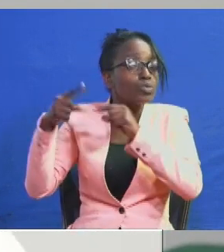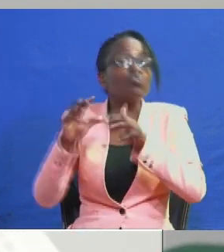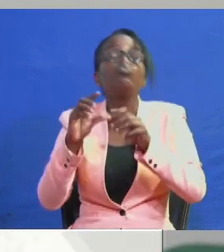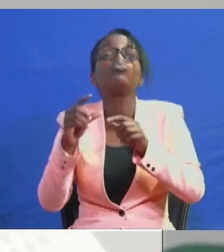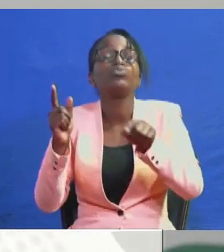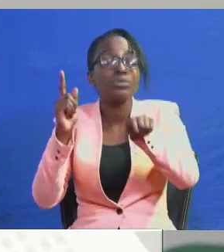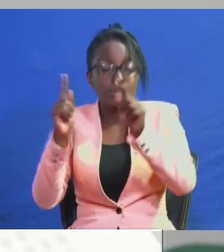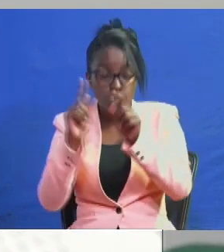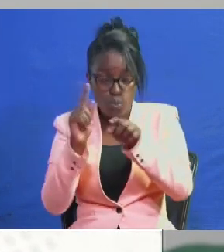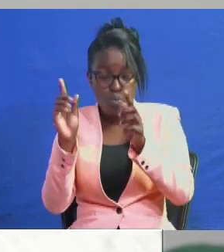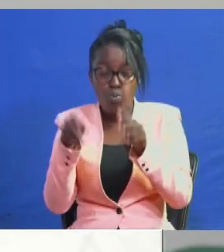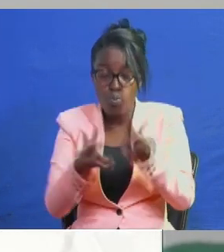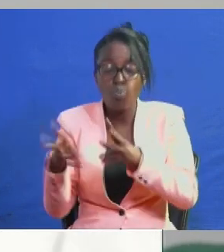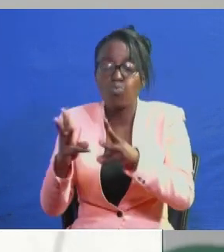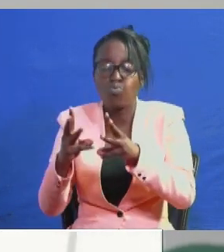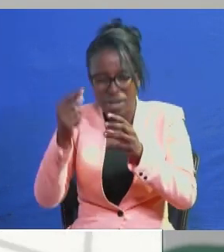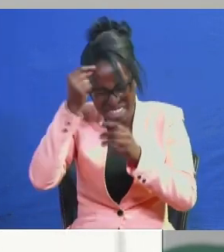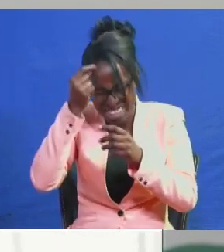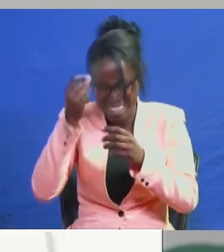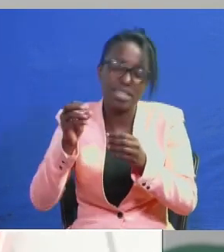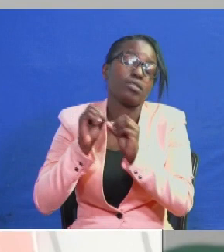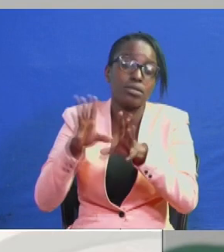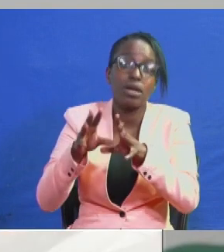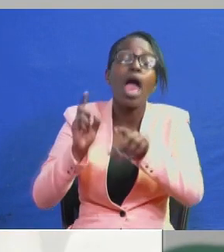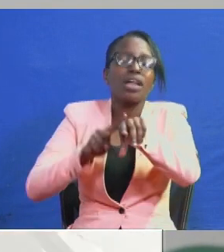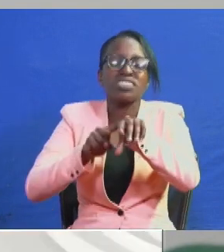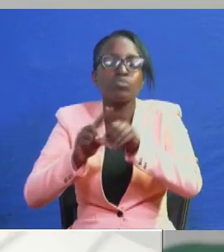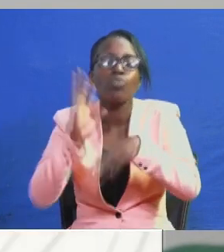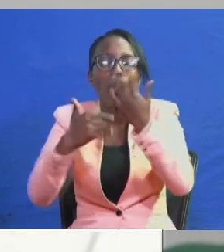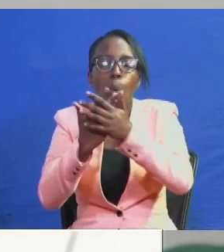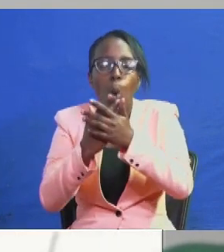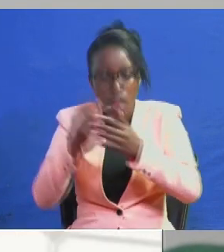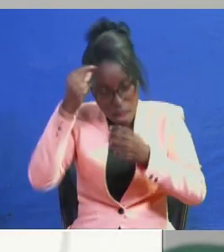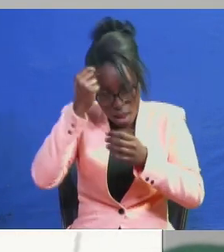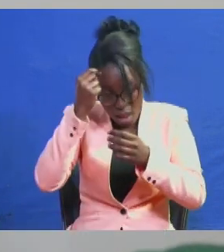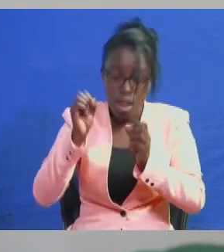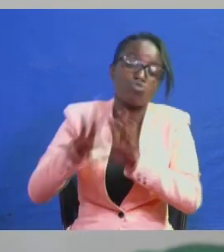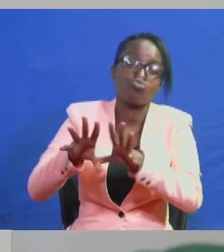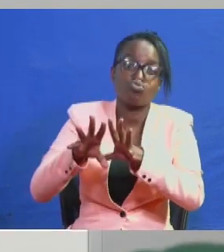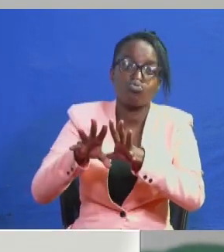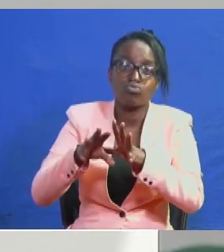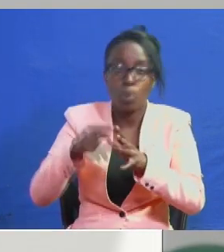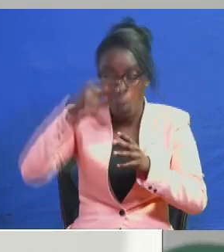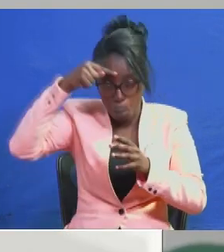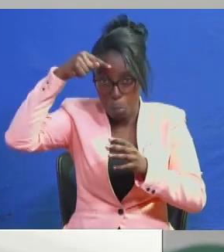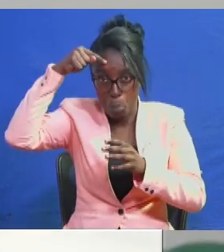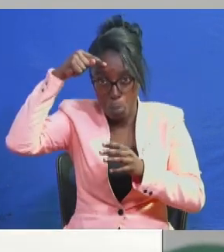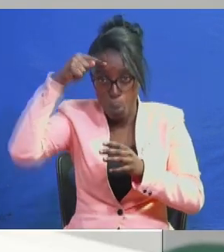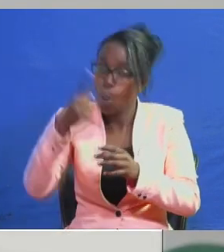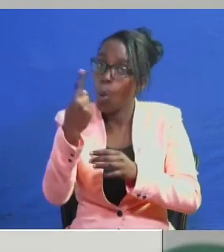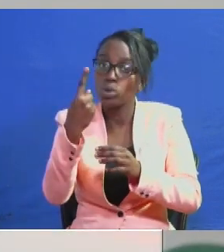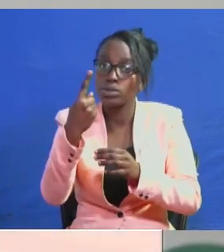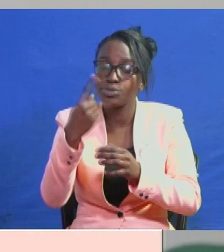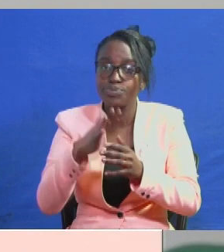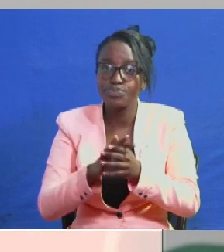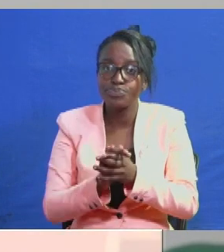But then within that alopecia, we have so many causes of hair loss. Upara itself is hair loss, it's alopecia, but then